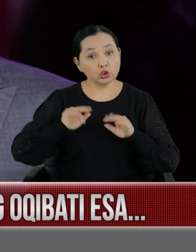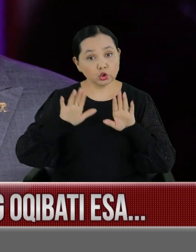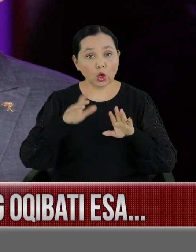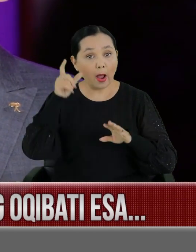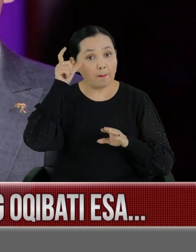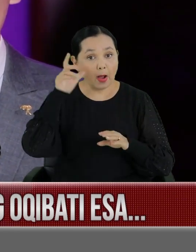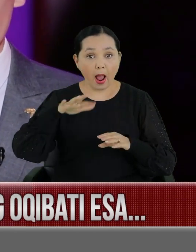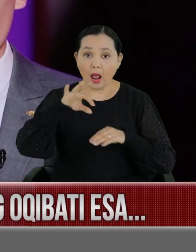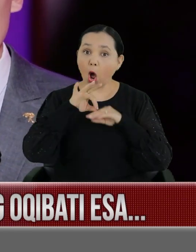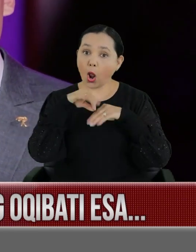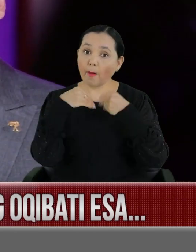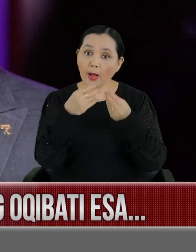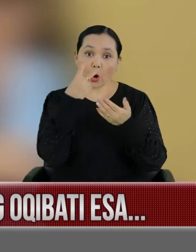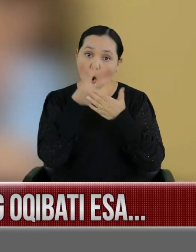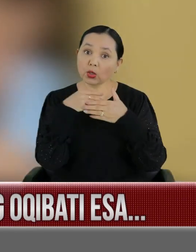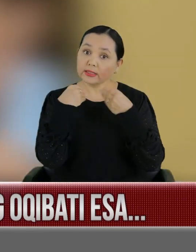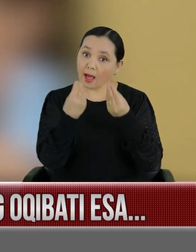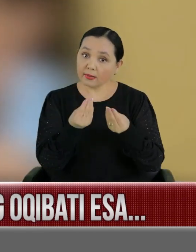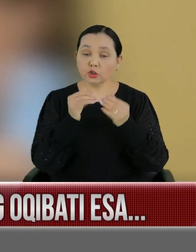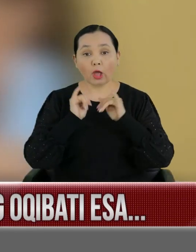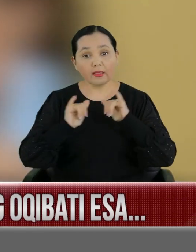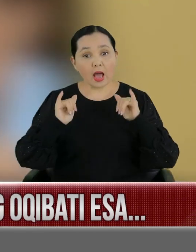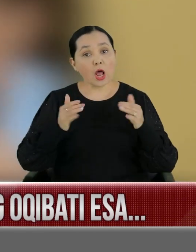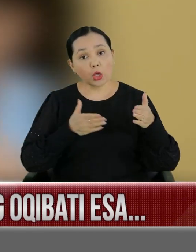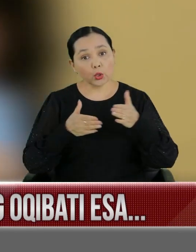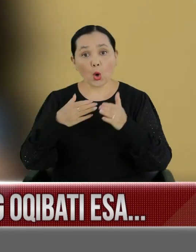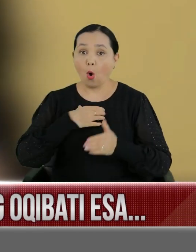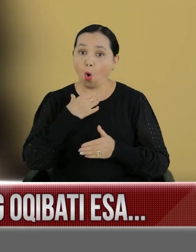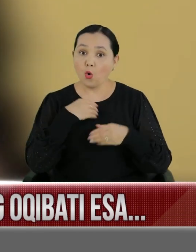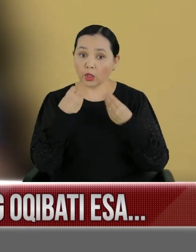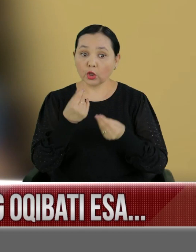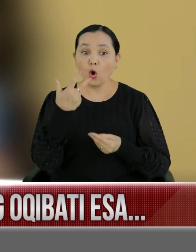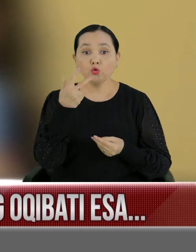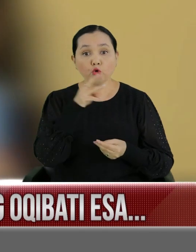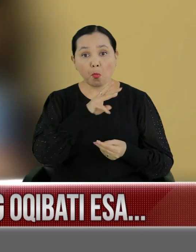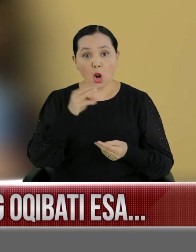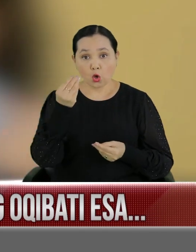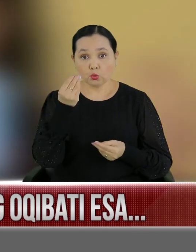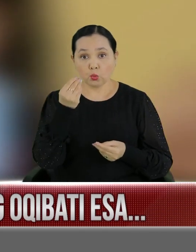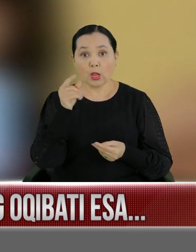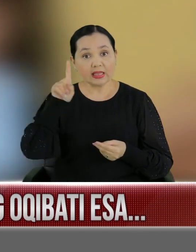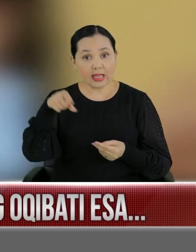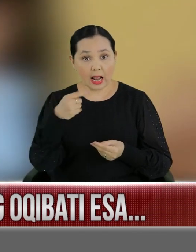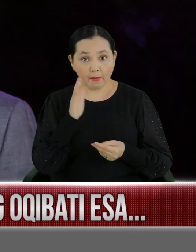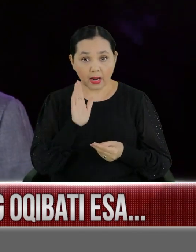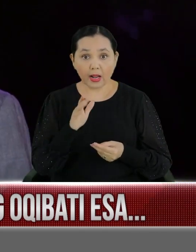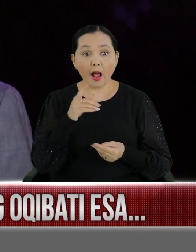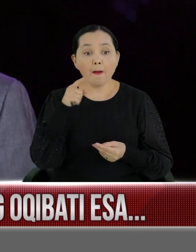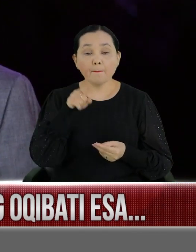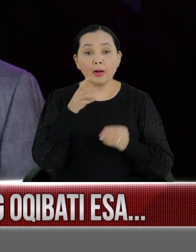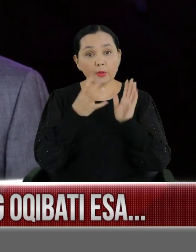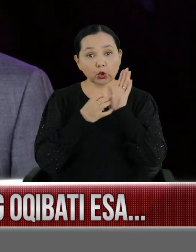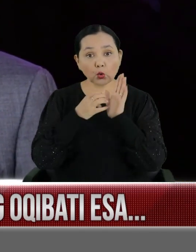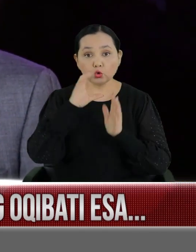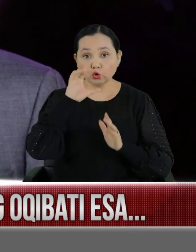hamda mahallasiga olib borib ko'rsatish va tarqatish yo'li bilan qo'rqitib, undan 3 million so'm pul mablag'larini talab qiladi. 1